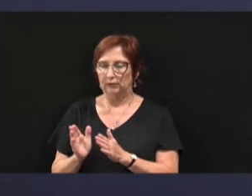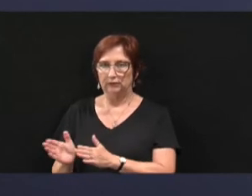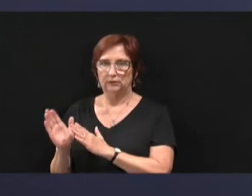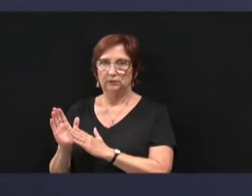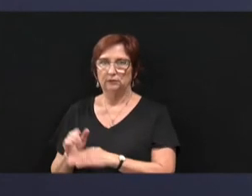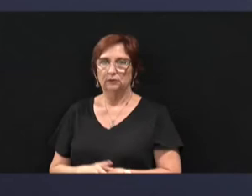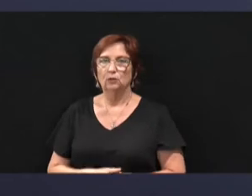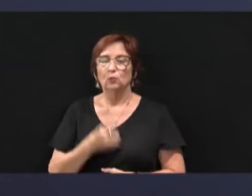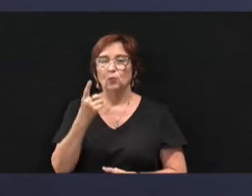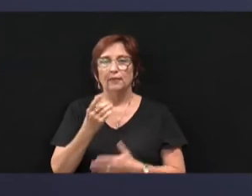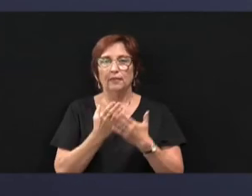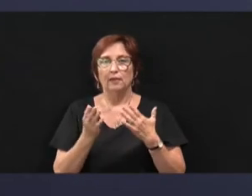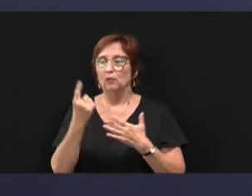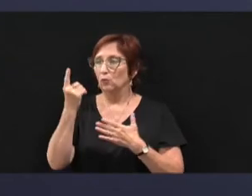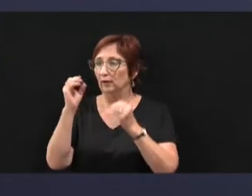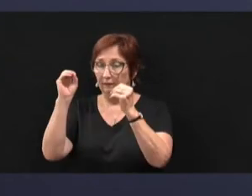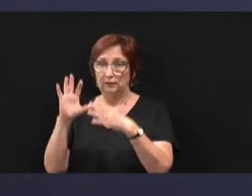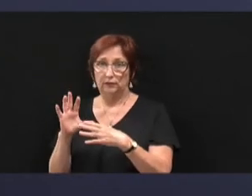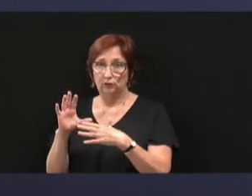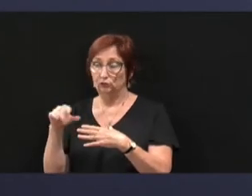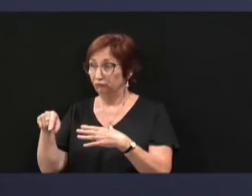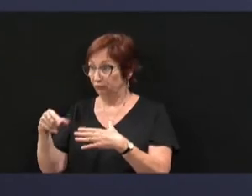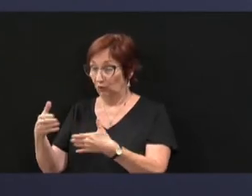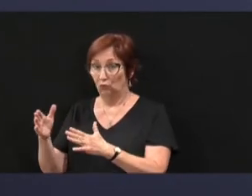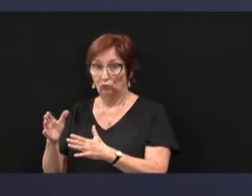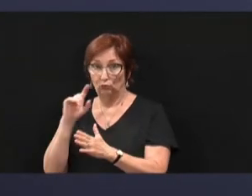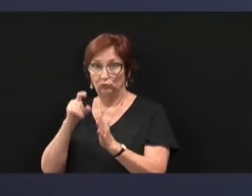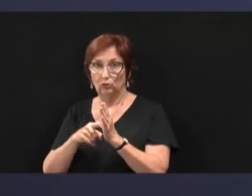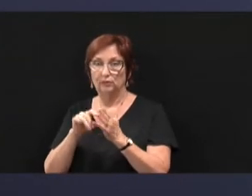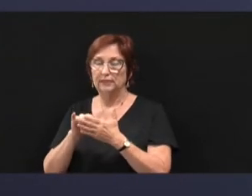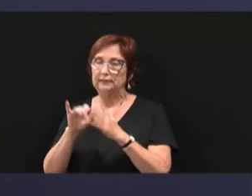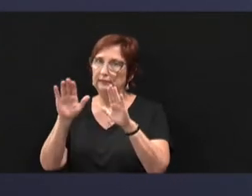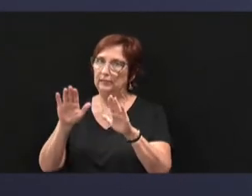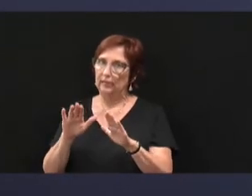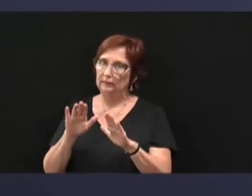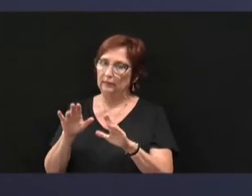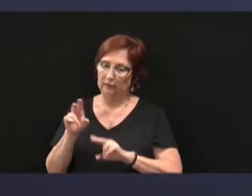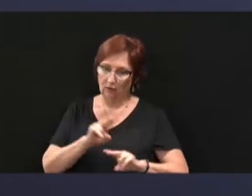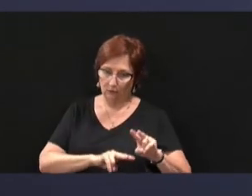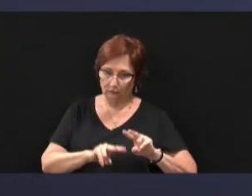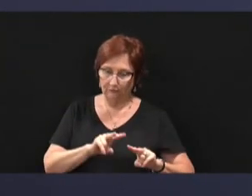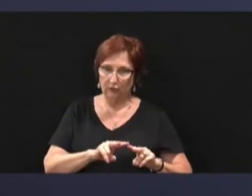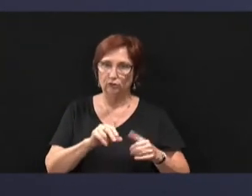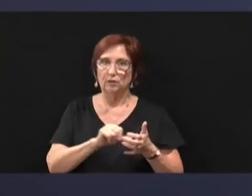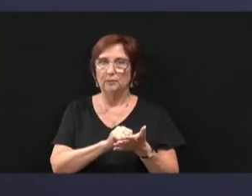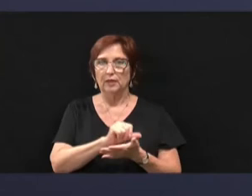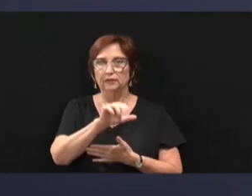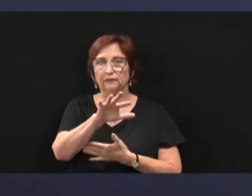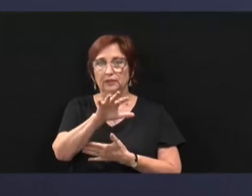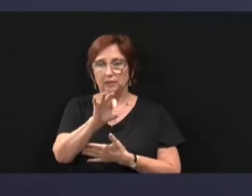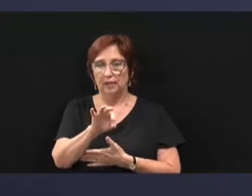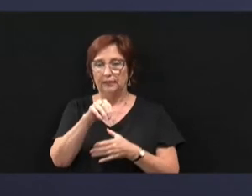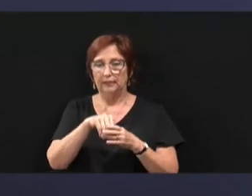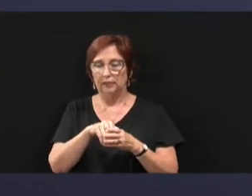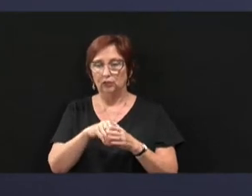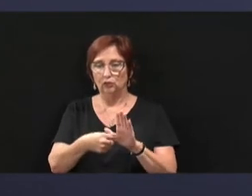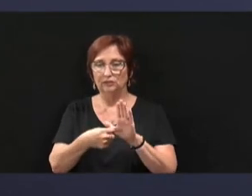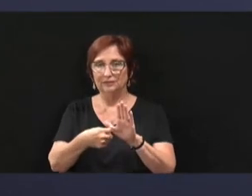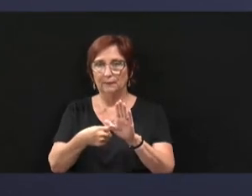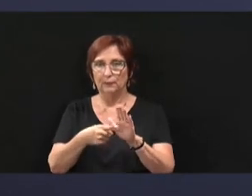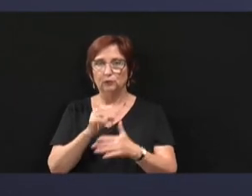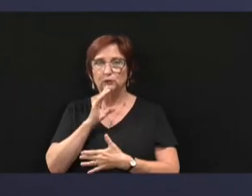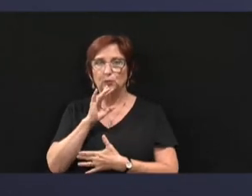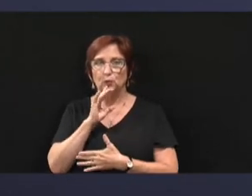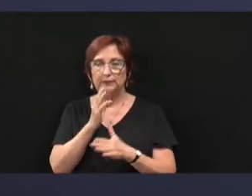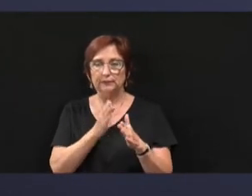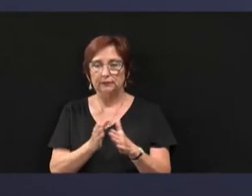One thing that one of our teachers here in the room noted, which is an excellent observation, is that on page 59 in the sample scope and